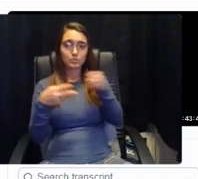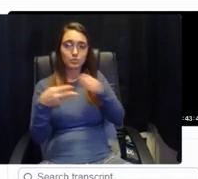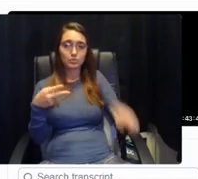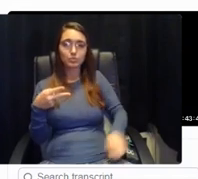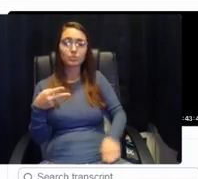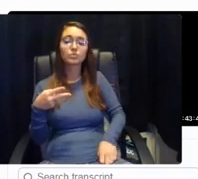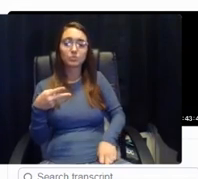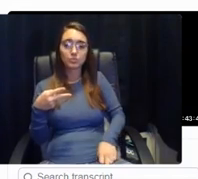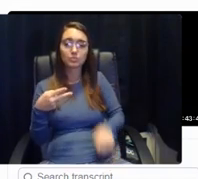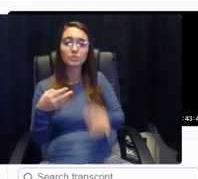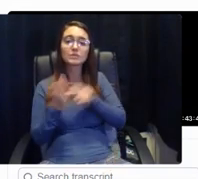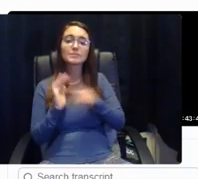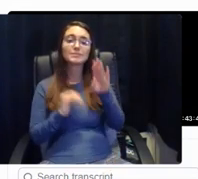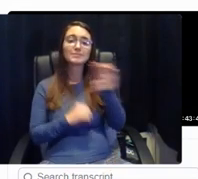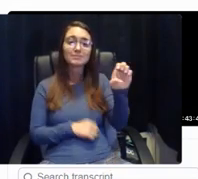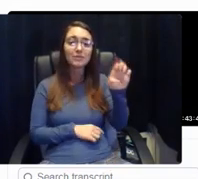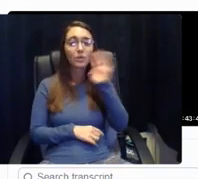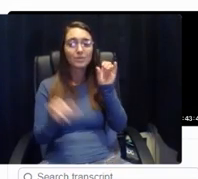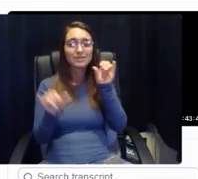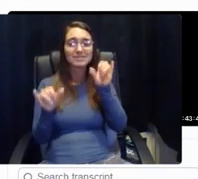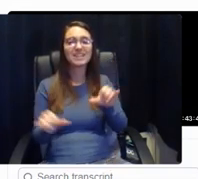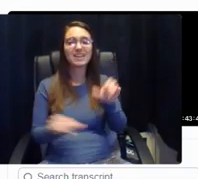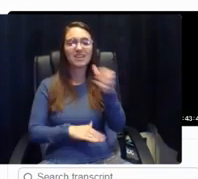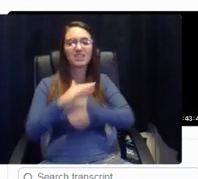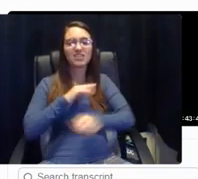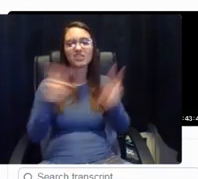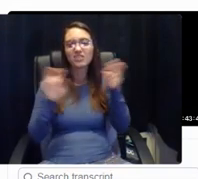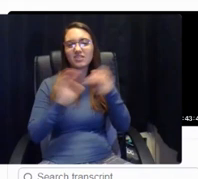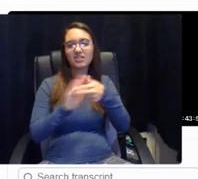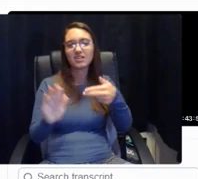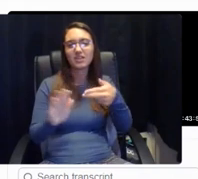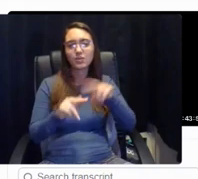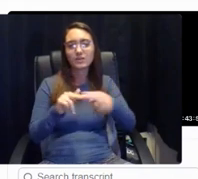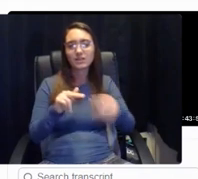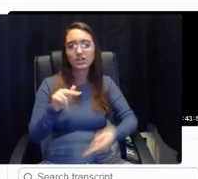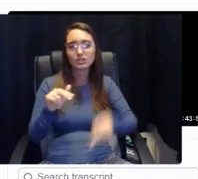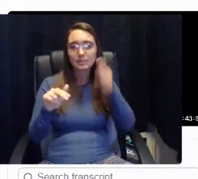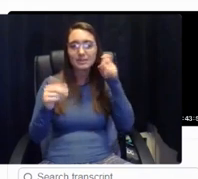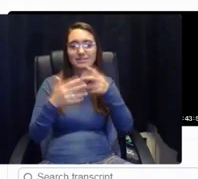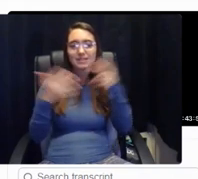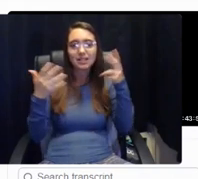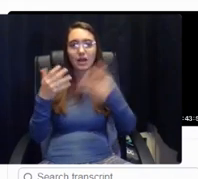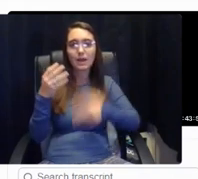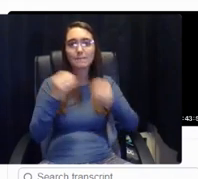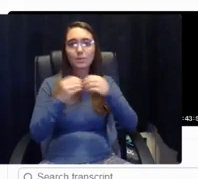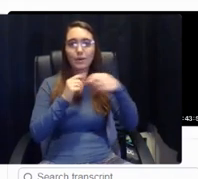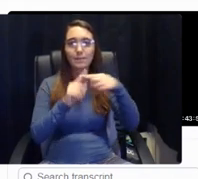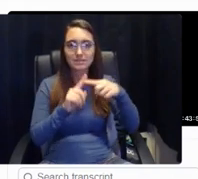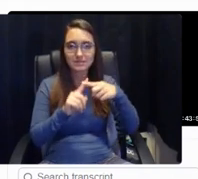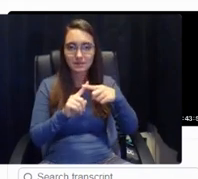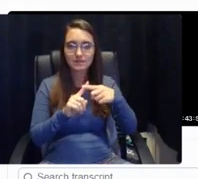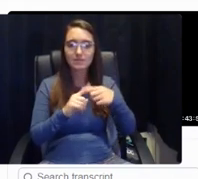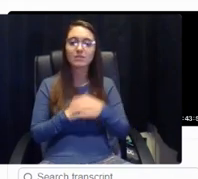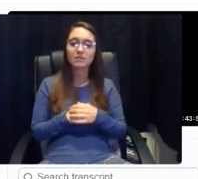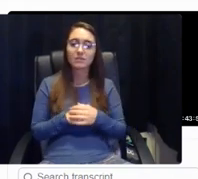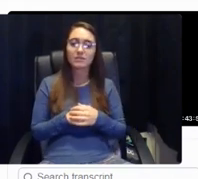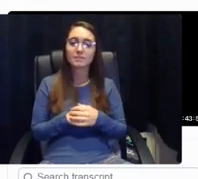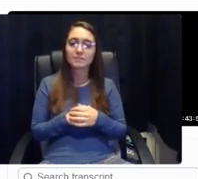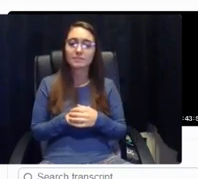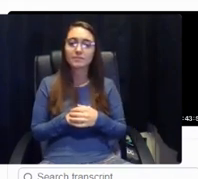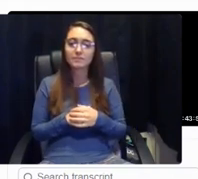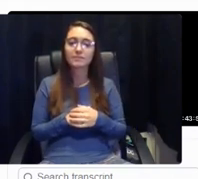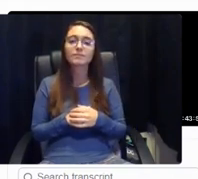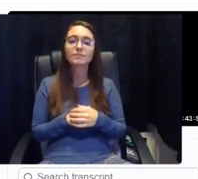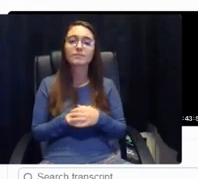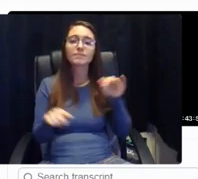the cerium will stay in reduction because this is much higher positive, right? Much larger positive. And this will have